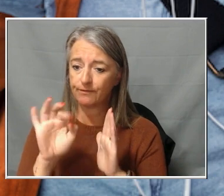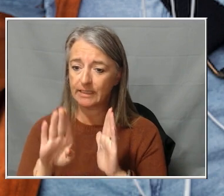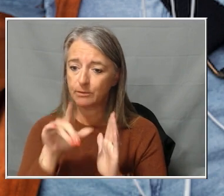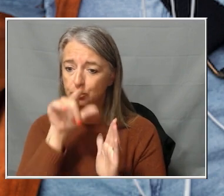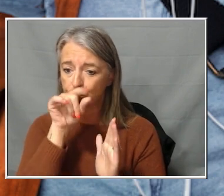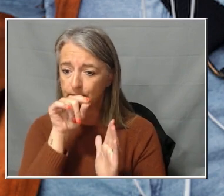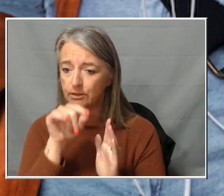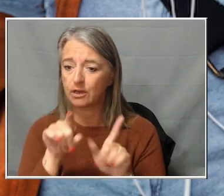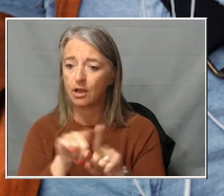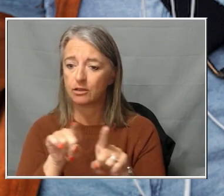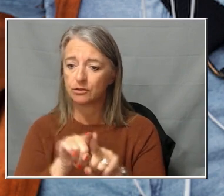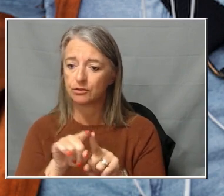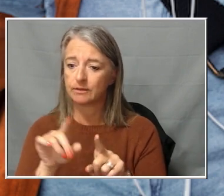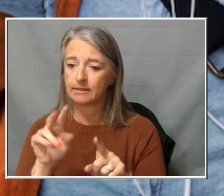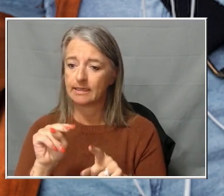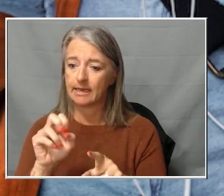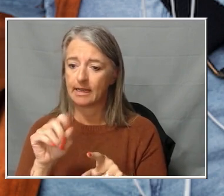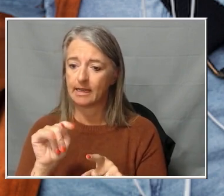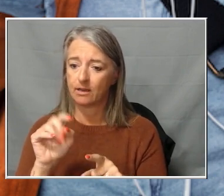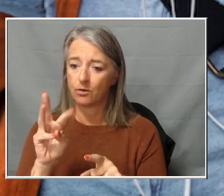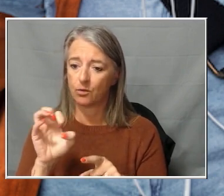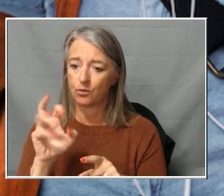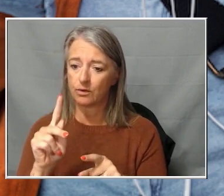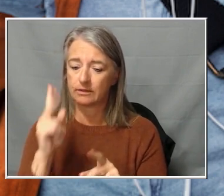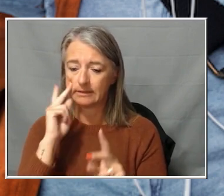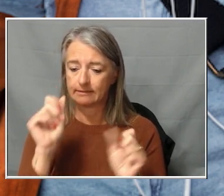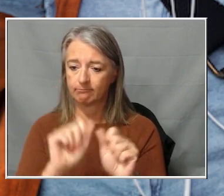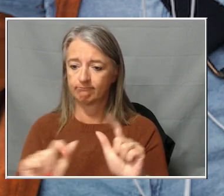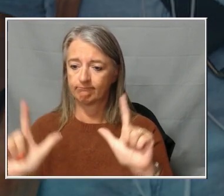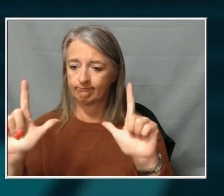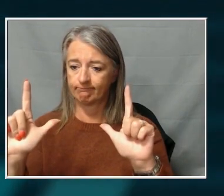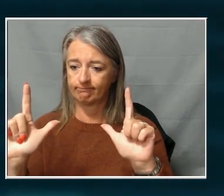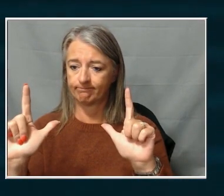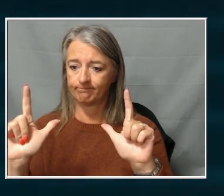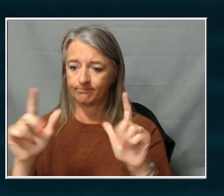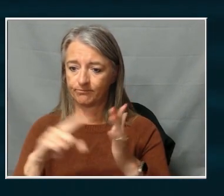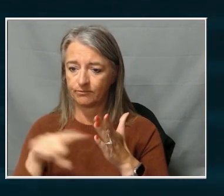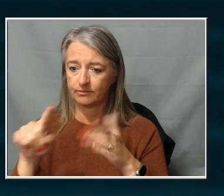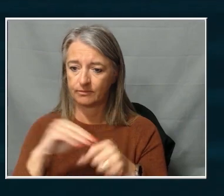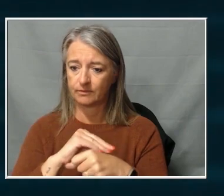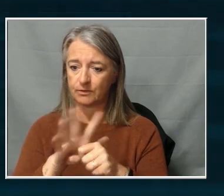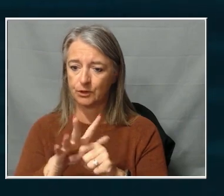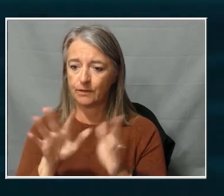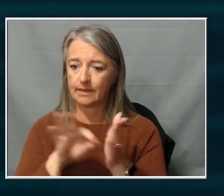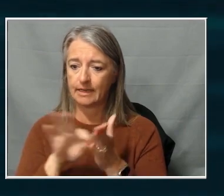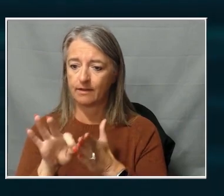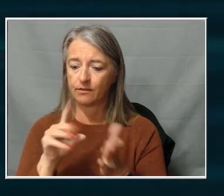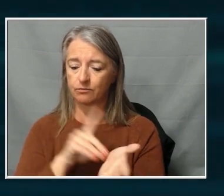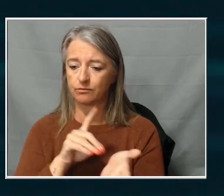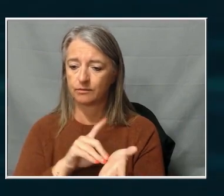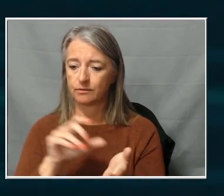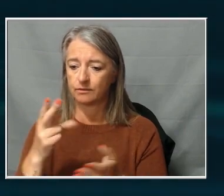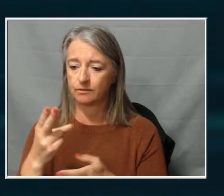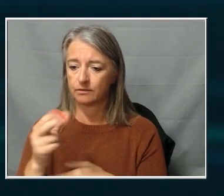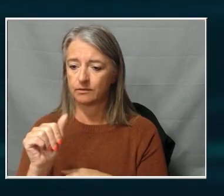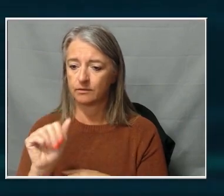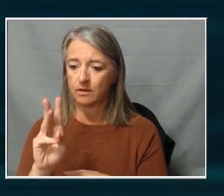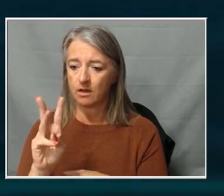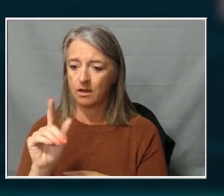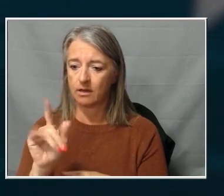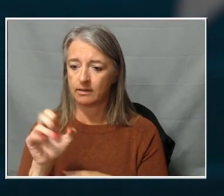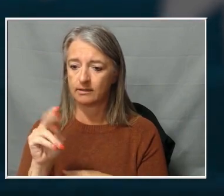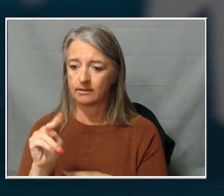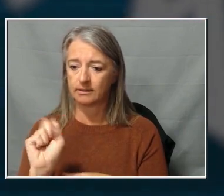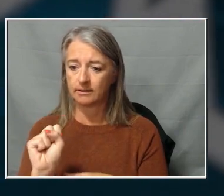on the Medical News Network. You can find links to those right there on your screen. Let's get a quick check of our COVID count from Dr. Dana Hawkinson, Medical Director of Infection Prevention